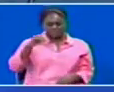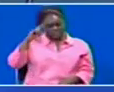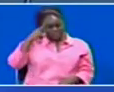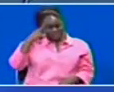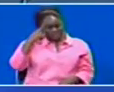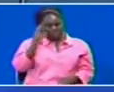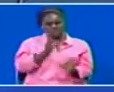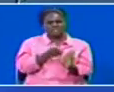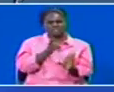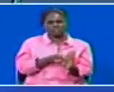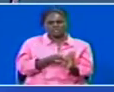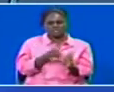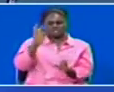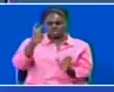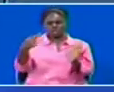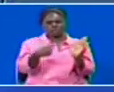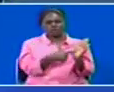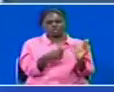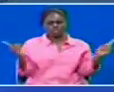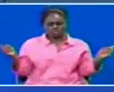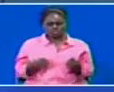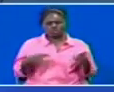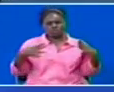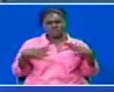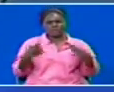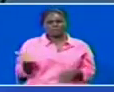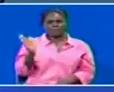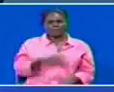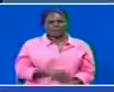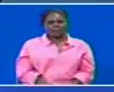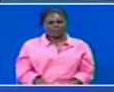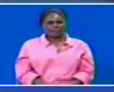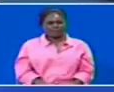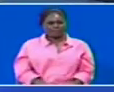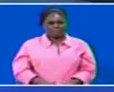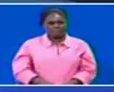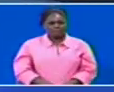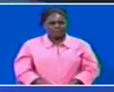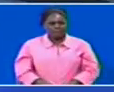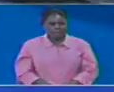hashtag is Checkpoint. We'd love to hear from you. We're taking a quick break. We'll be right back. Thank you.